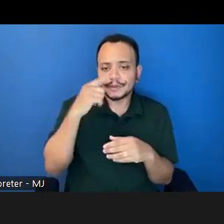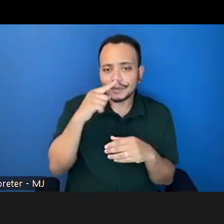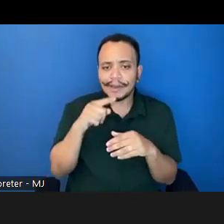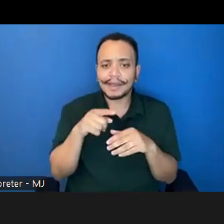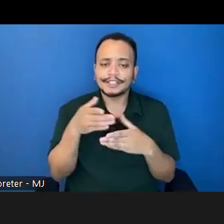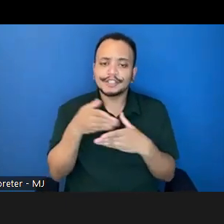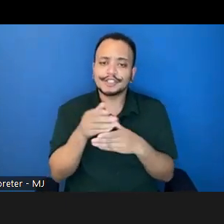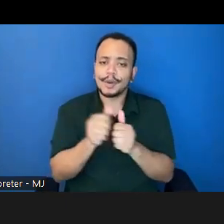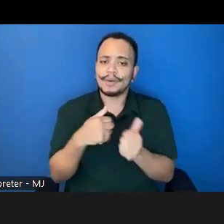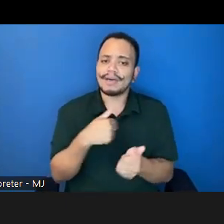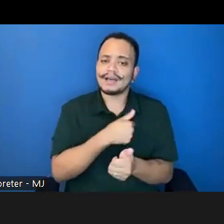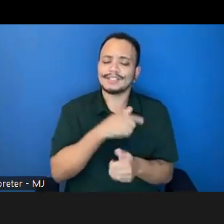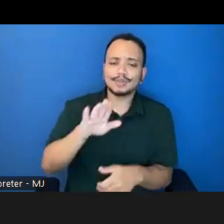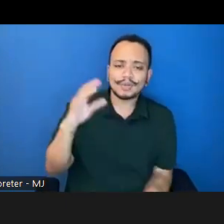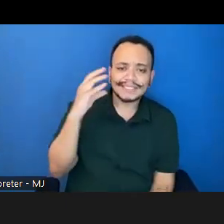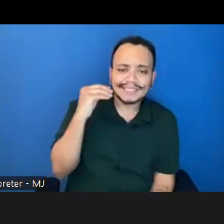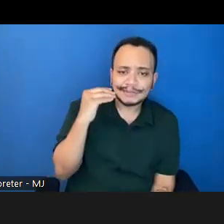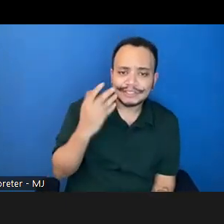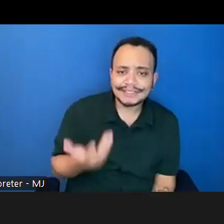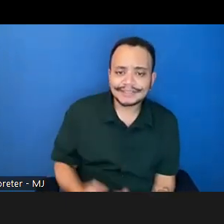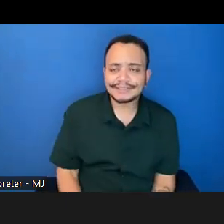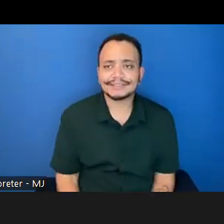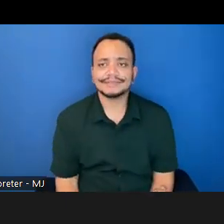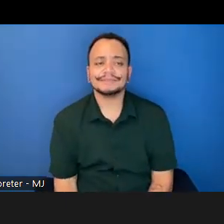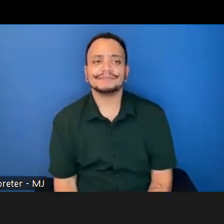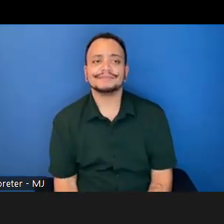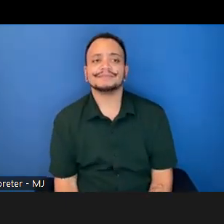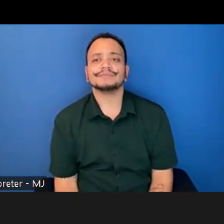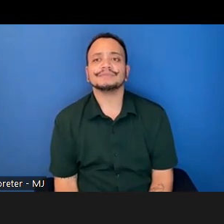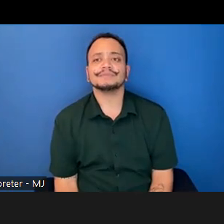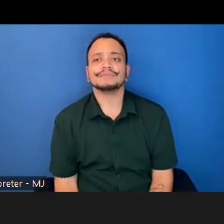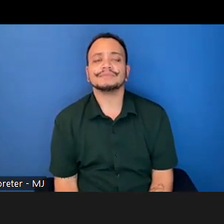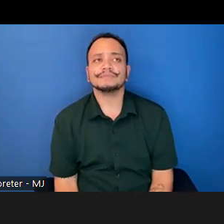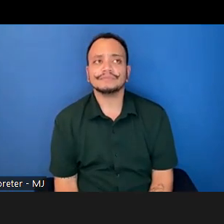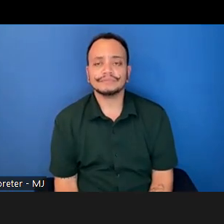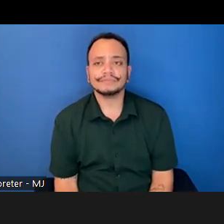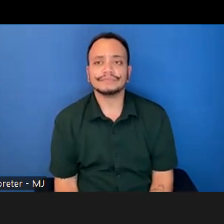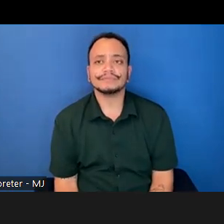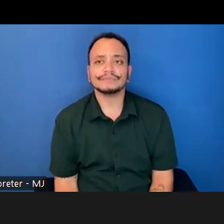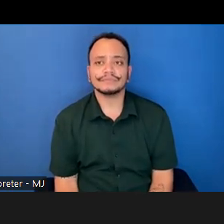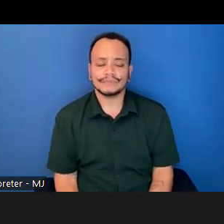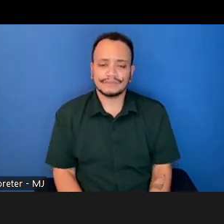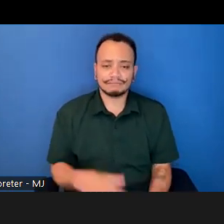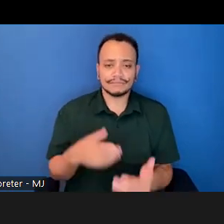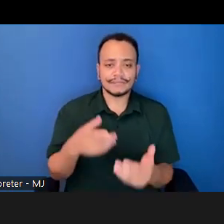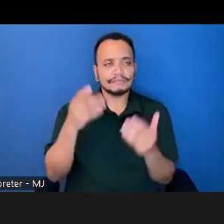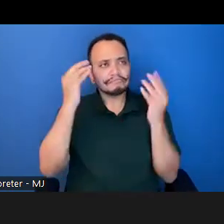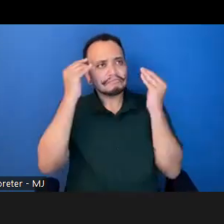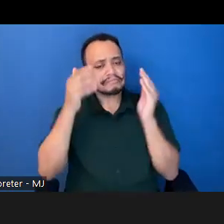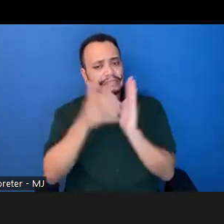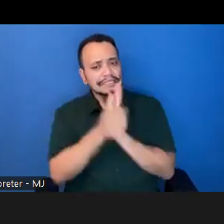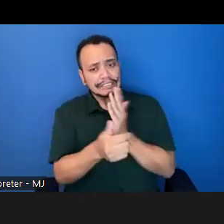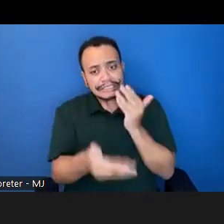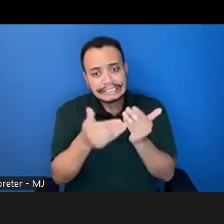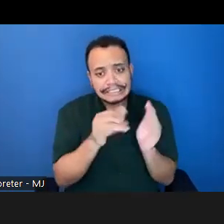us sort of your experience of thinking about and trying to identify your skills. If